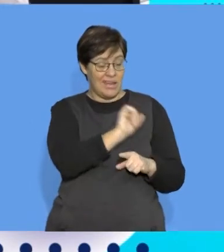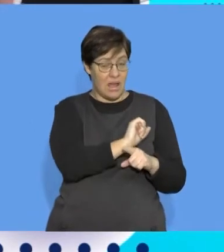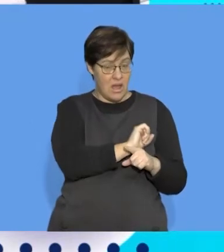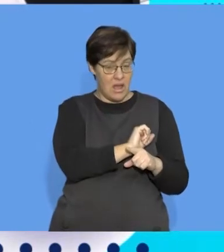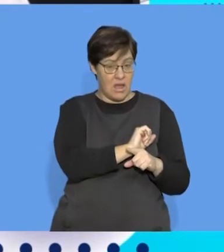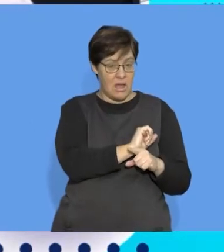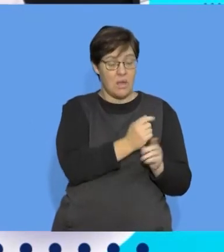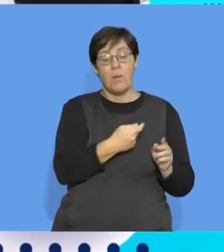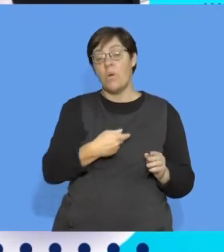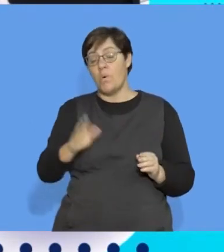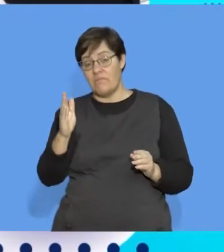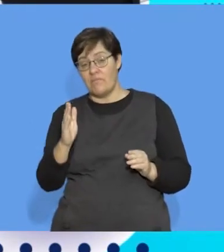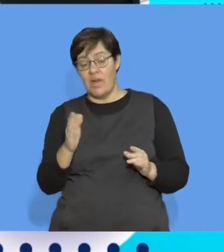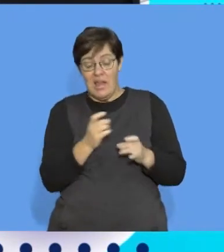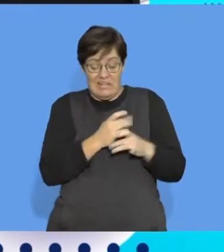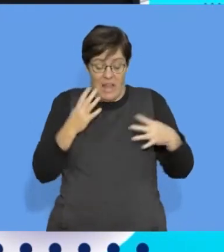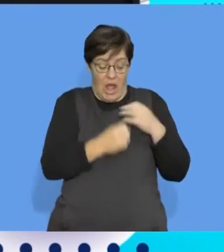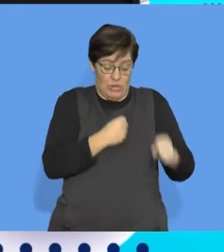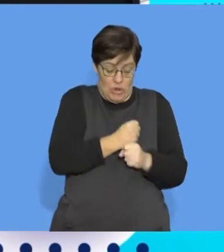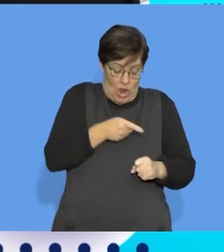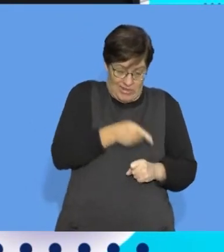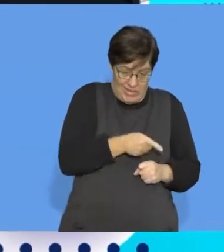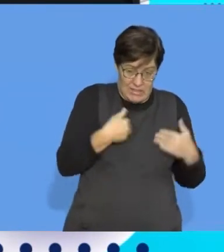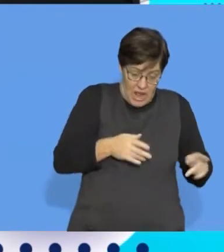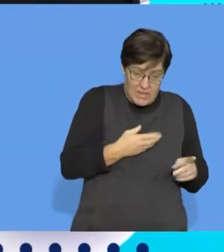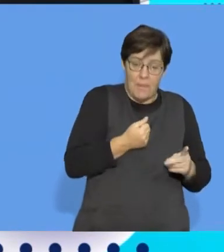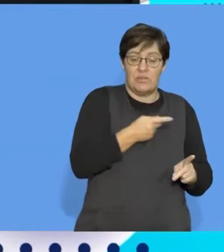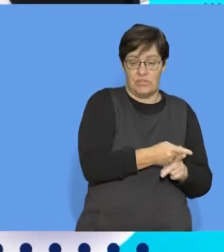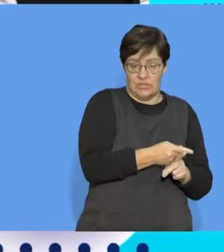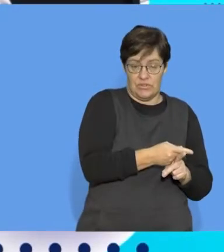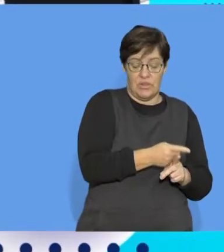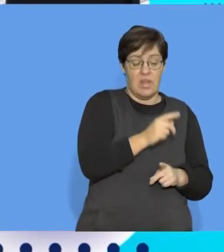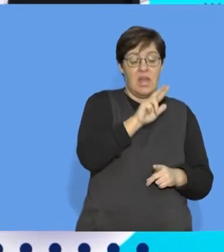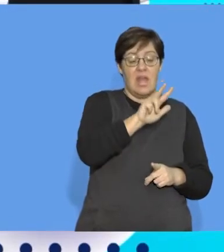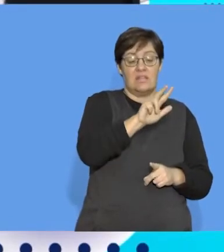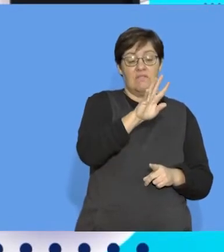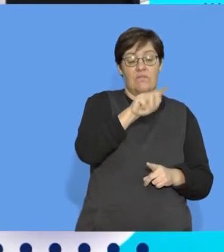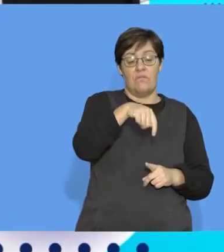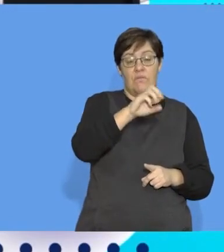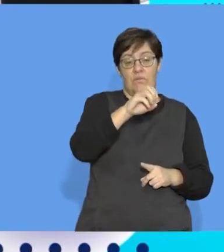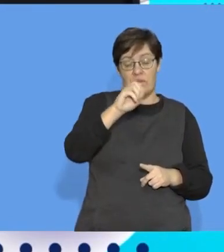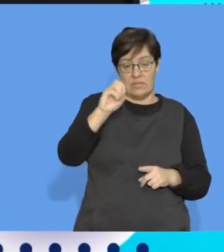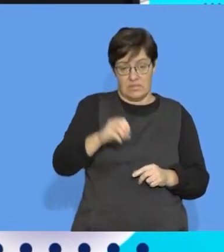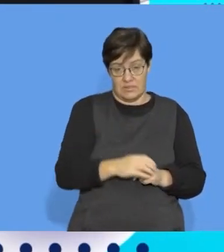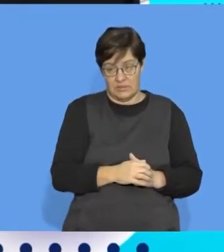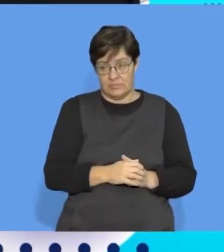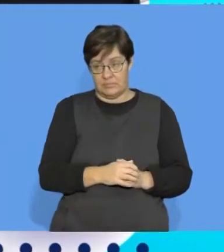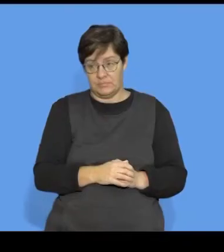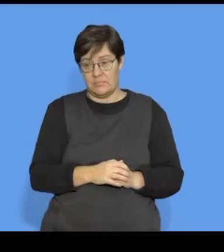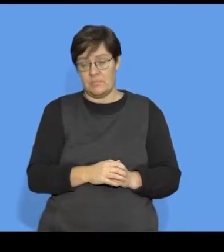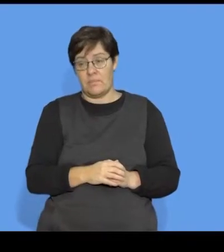on this vehicle that I disposed of at the beginning of my financial year? It was an amount of 84,000